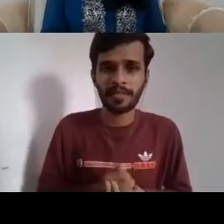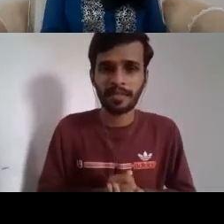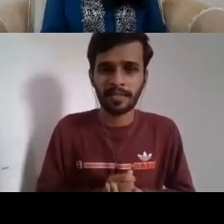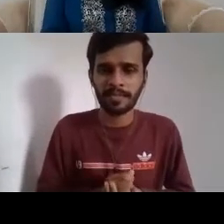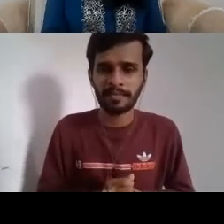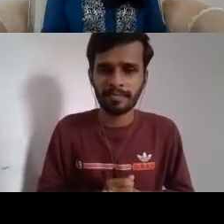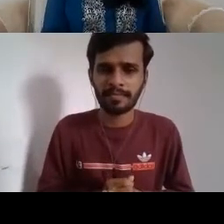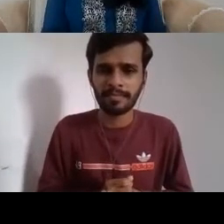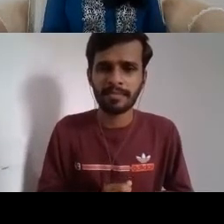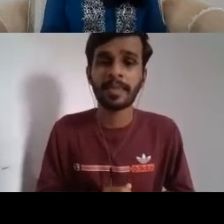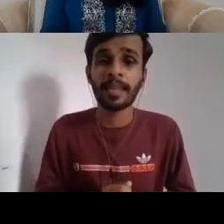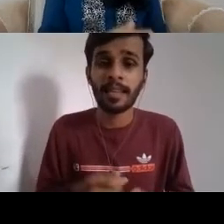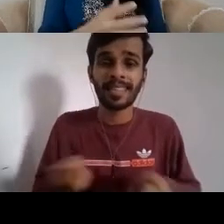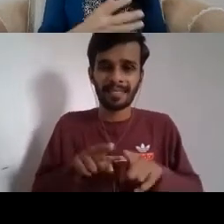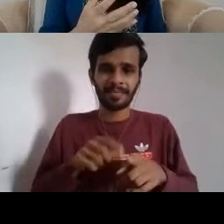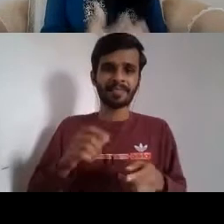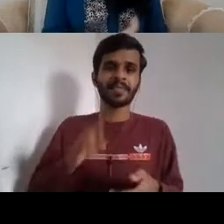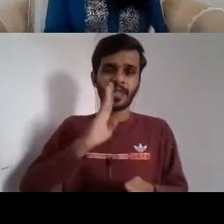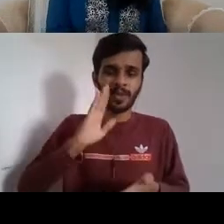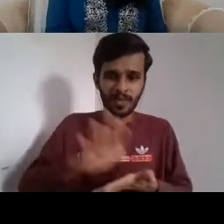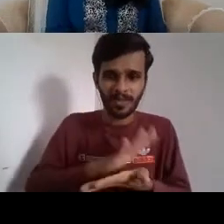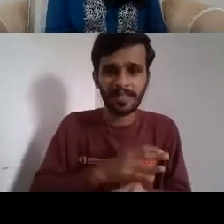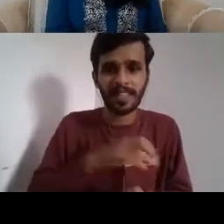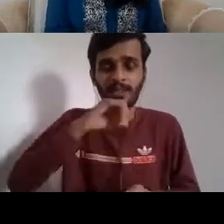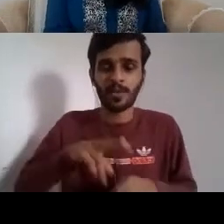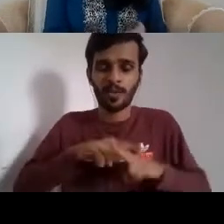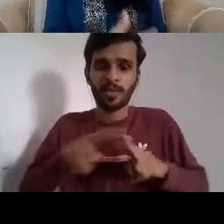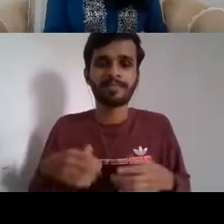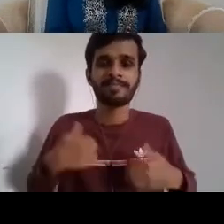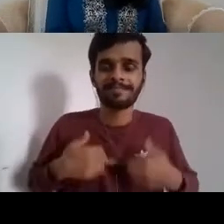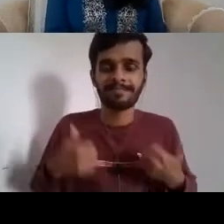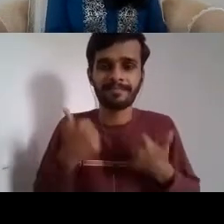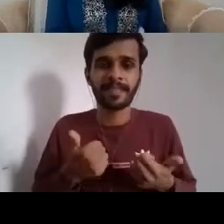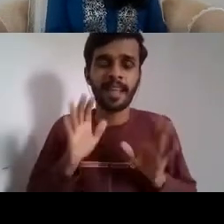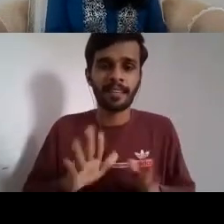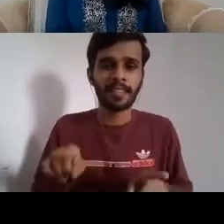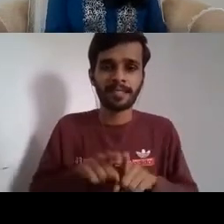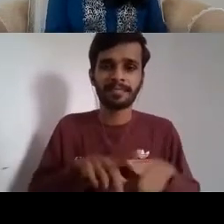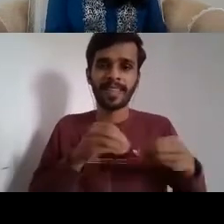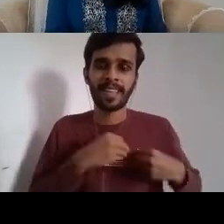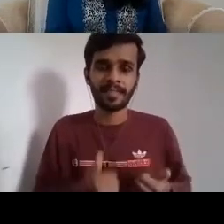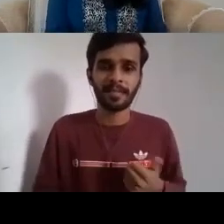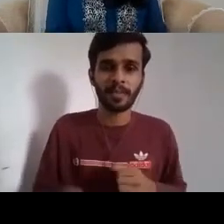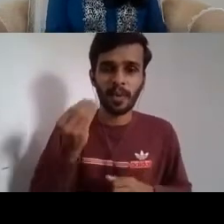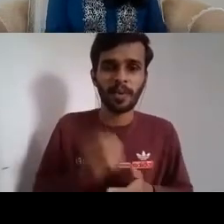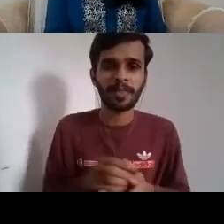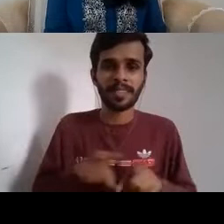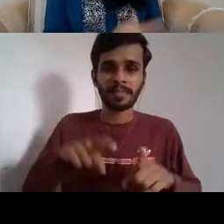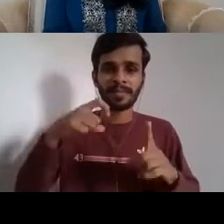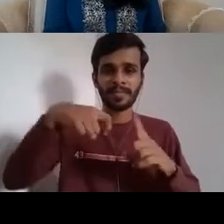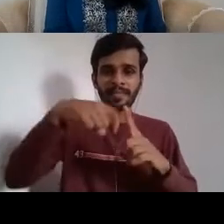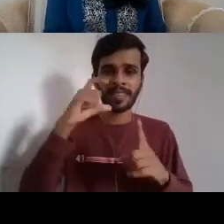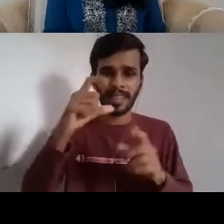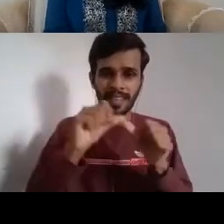spirit of the time. In 67, playing at the Monterey Pop Festival in California,